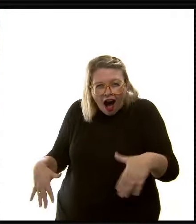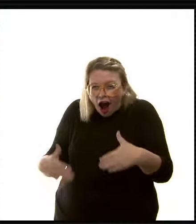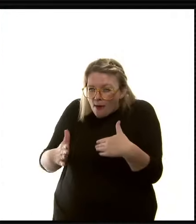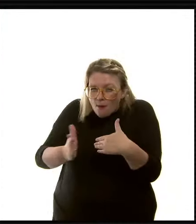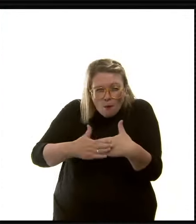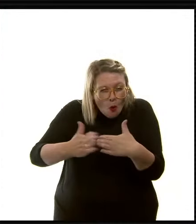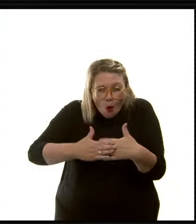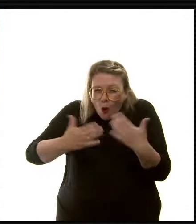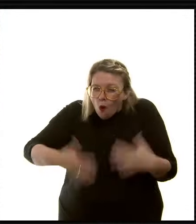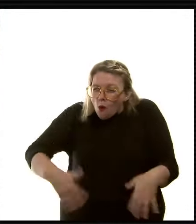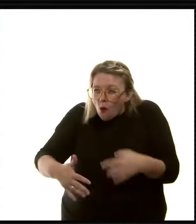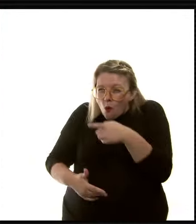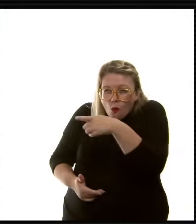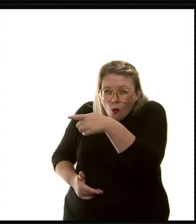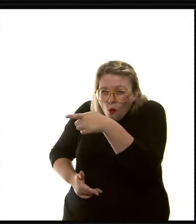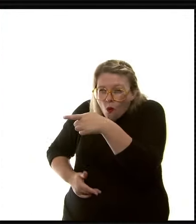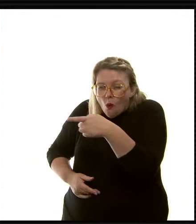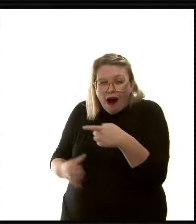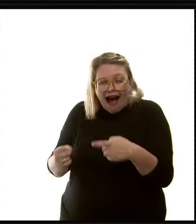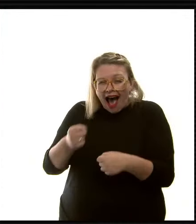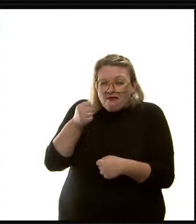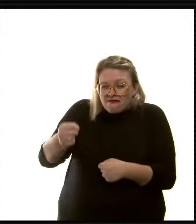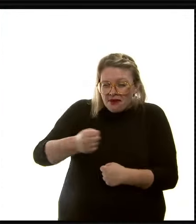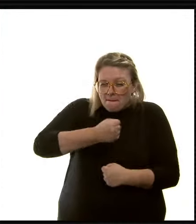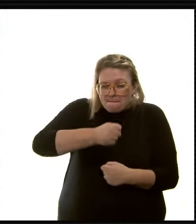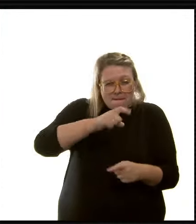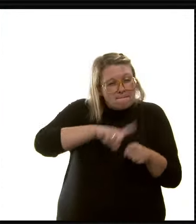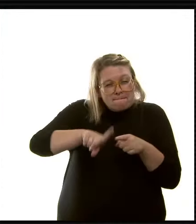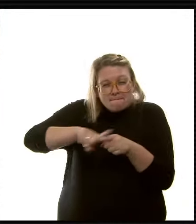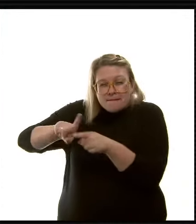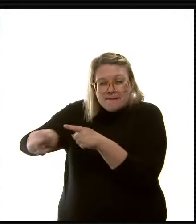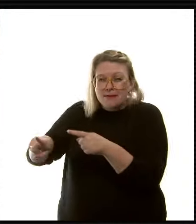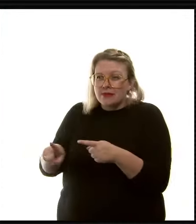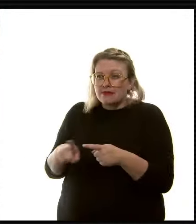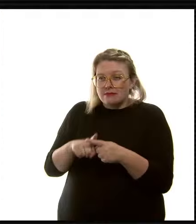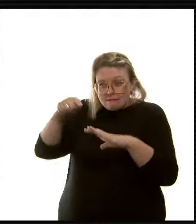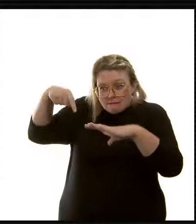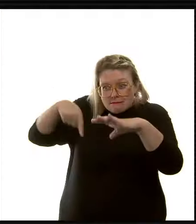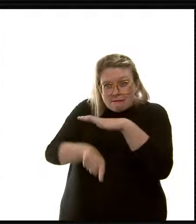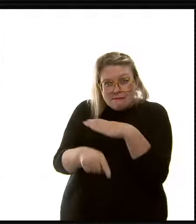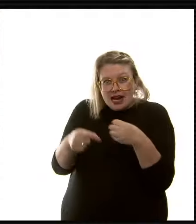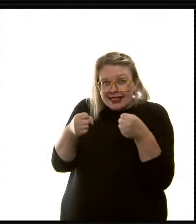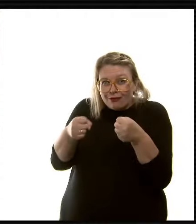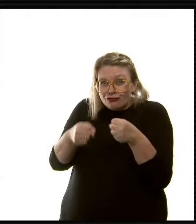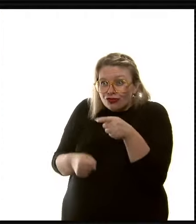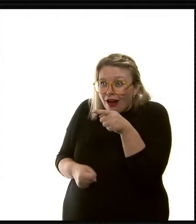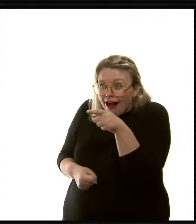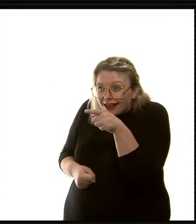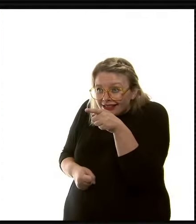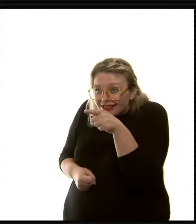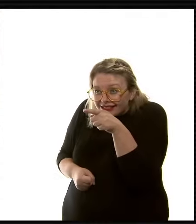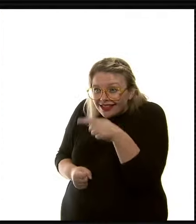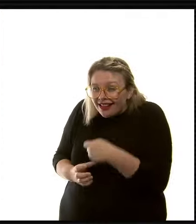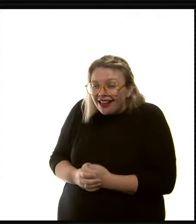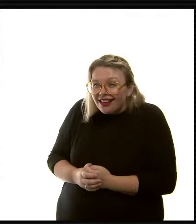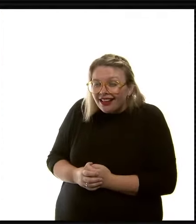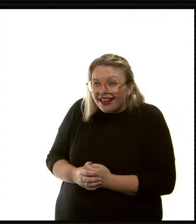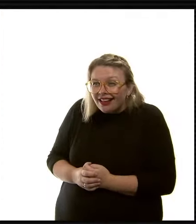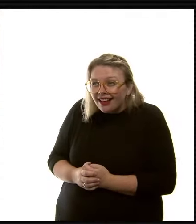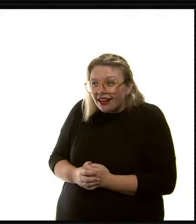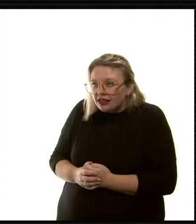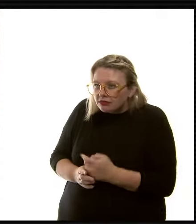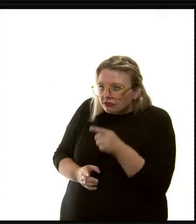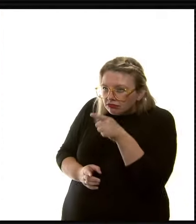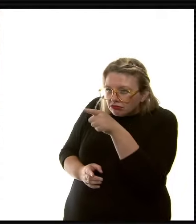an armory, we have the stables, we have the dungeon in the bottom. And if we go more towards the side, then we